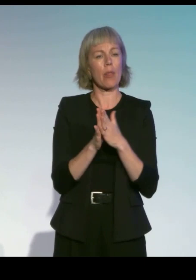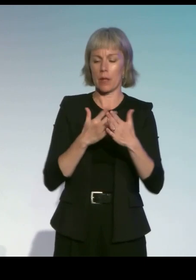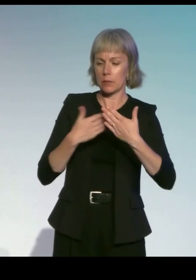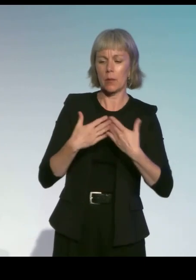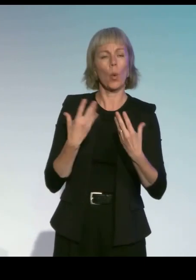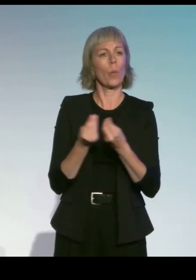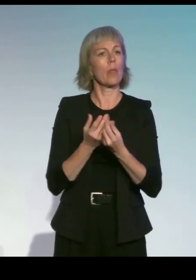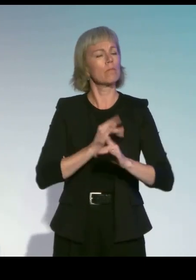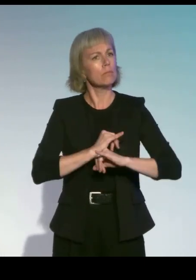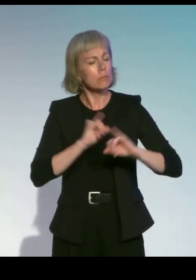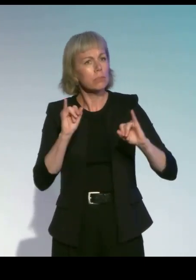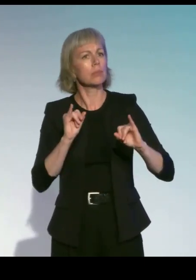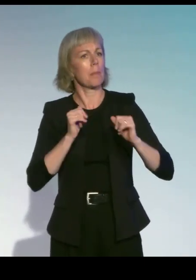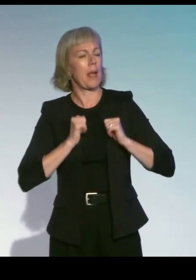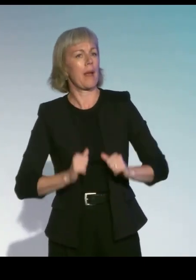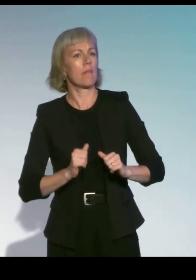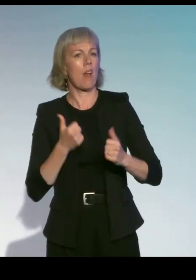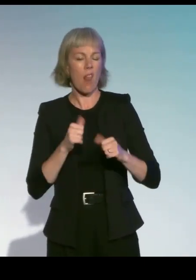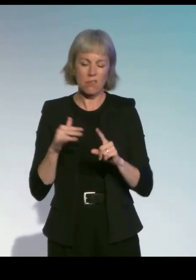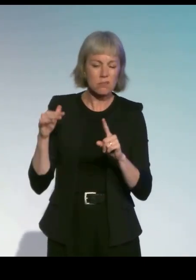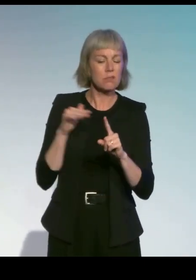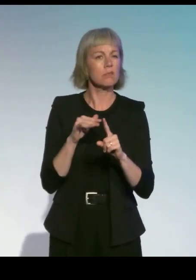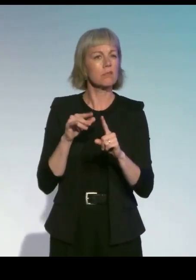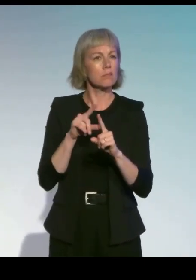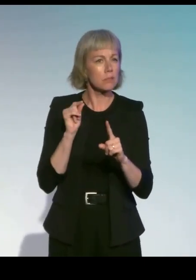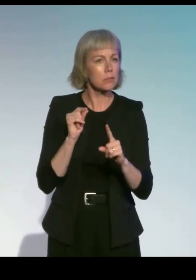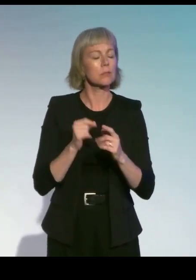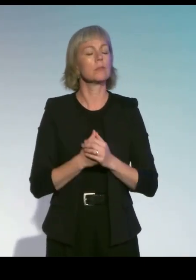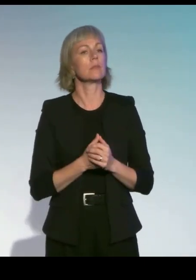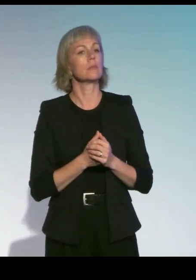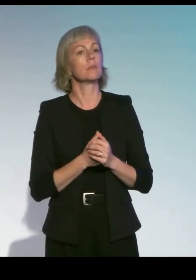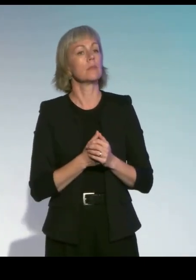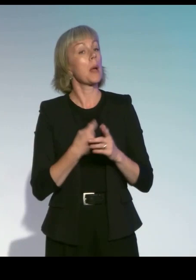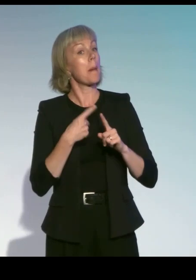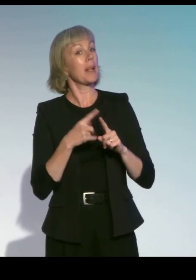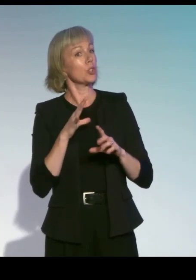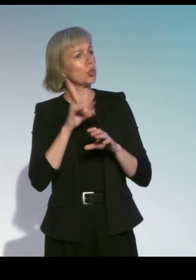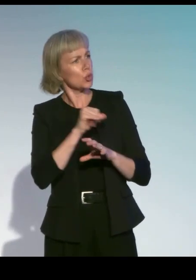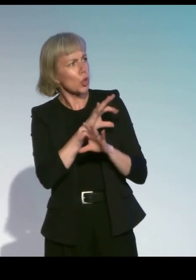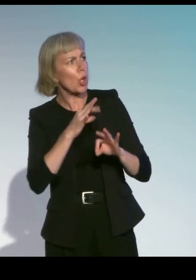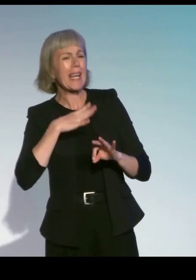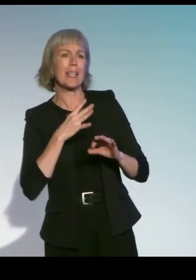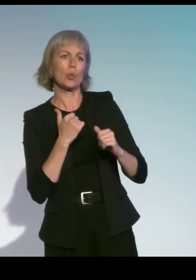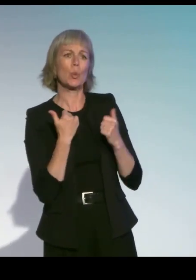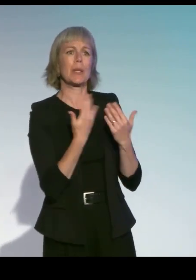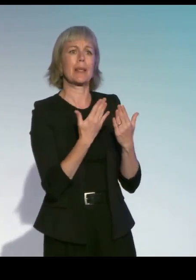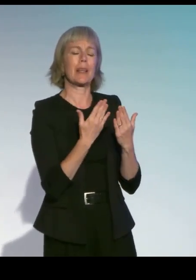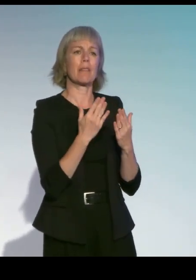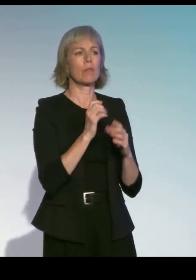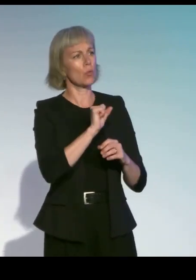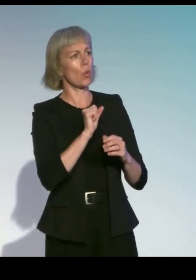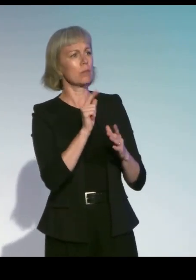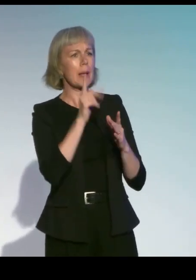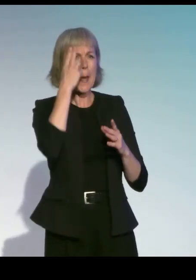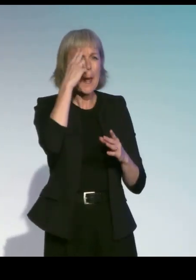reporting, including those that don't involve giving your government-issued identification to Google or using criminal law